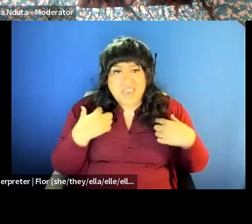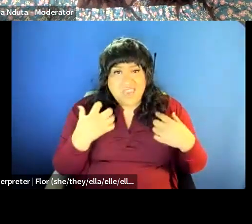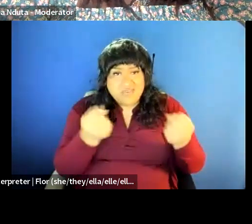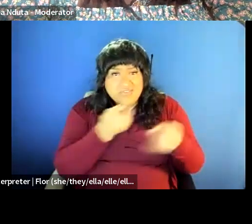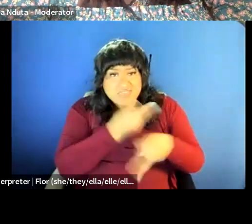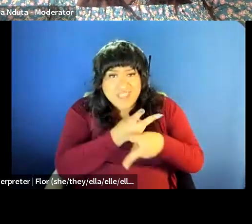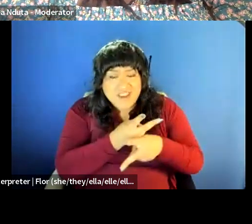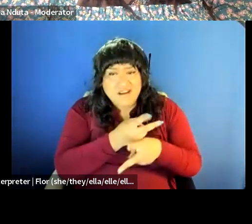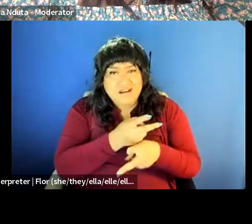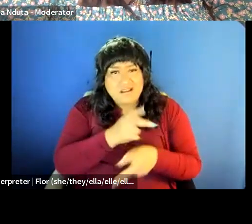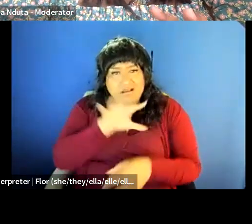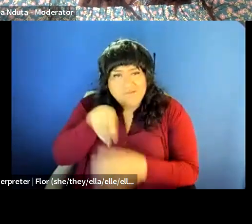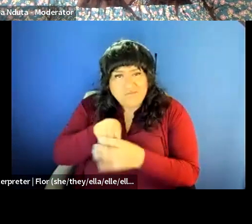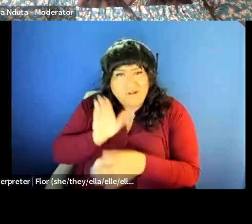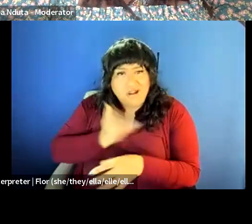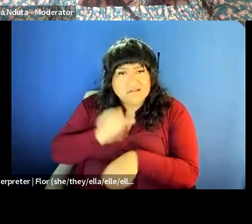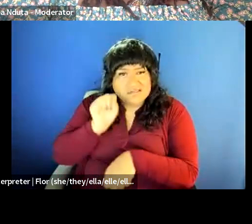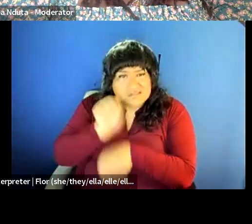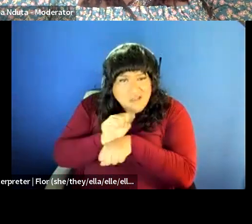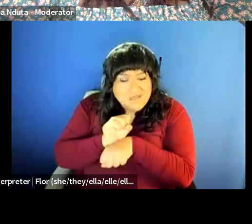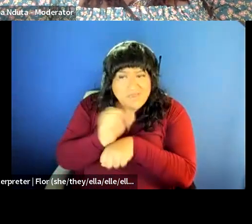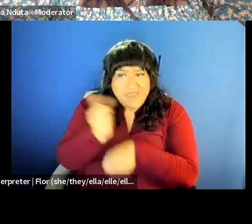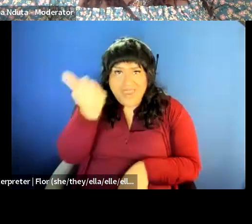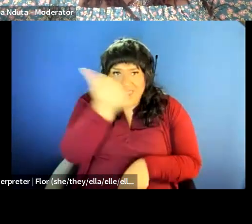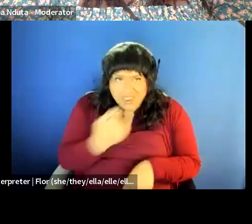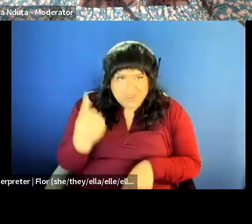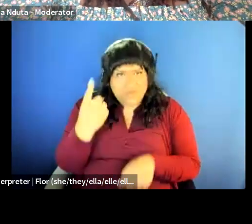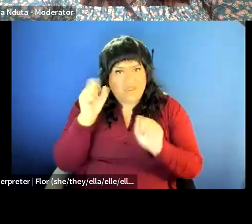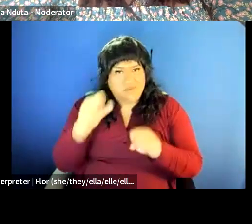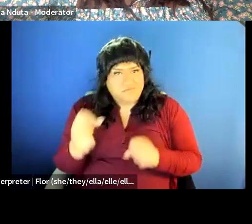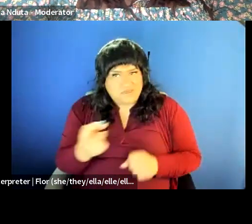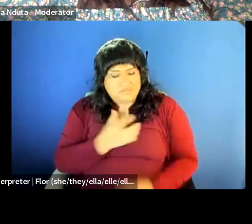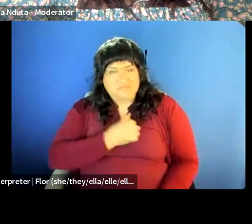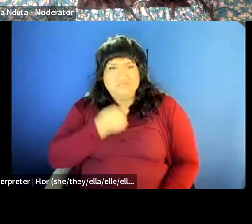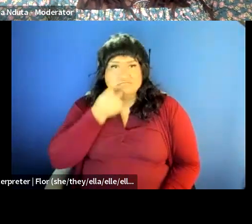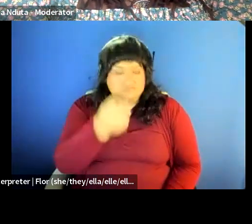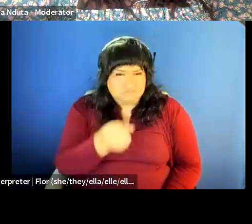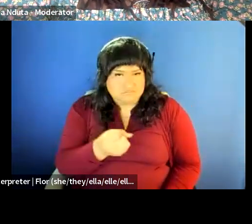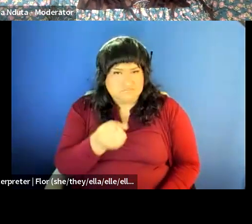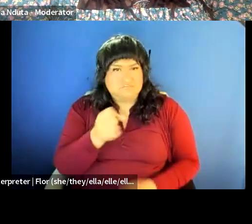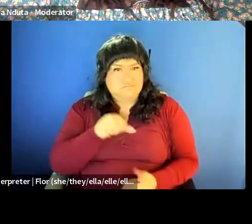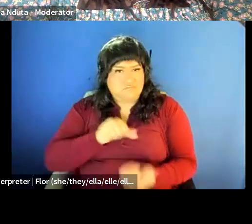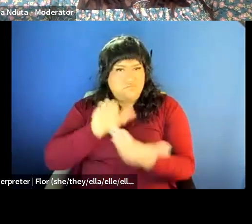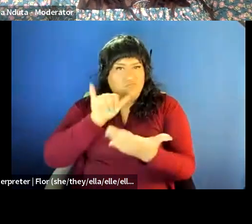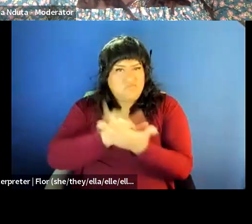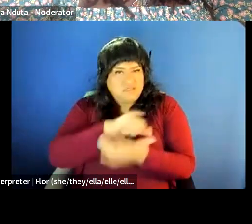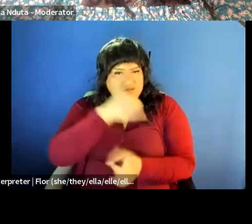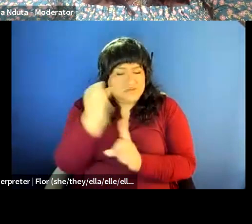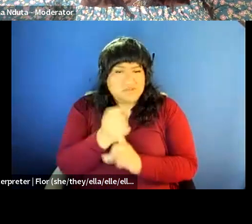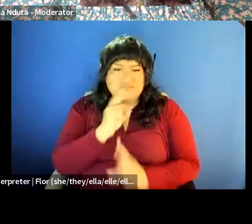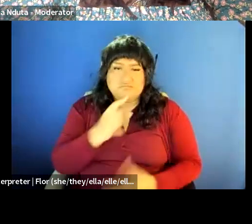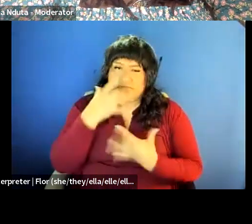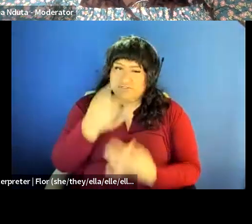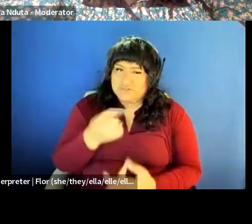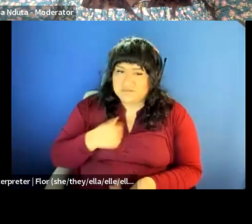our jobs, and anybody can be caught up in this. And so I'm very interested to hear what